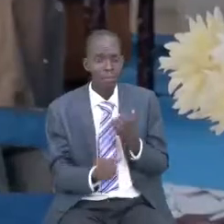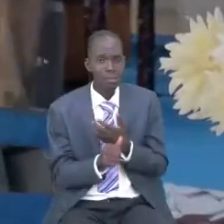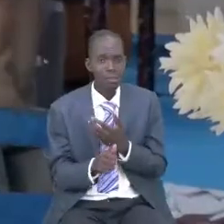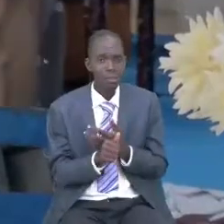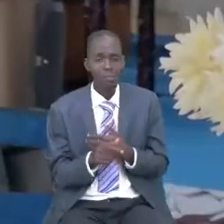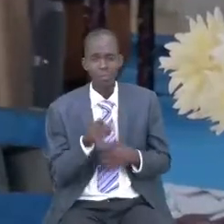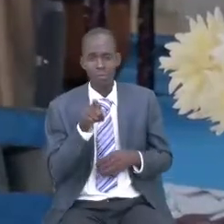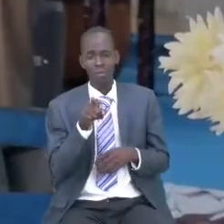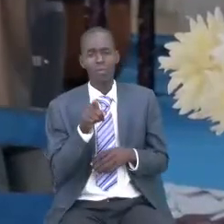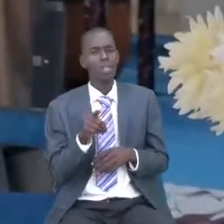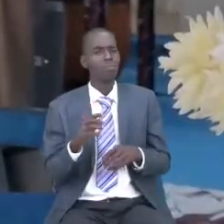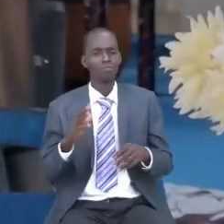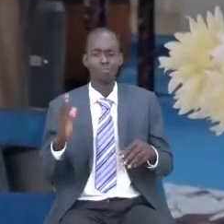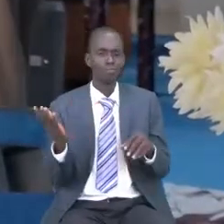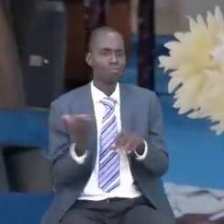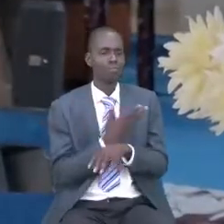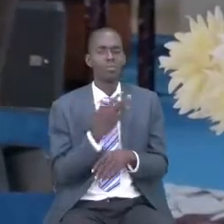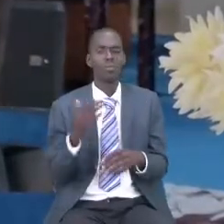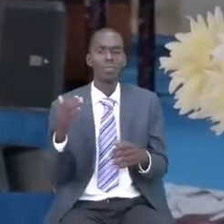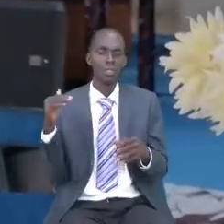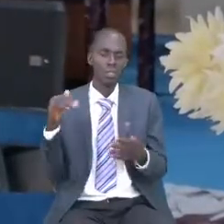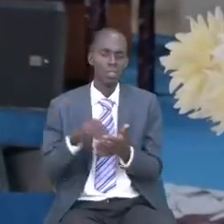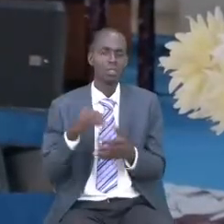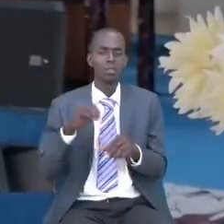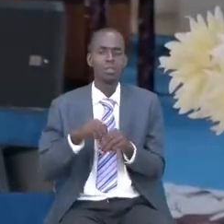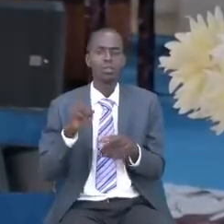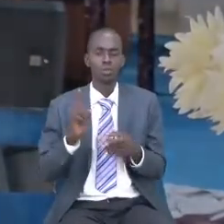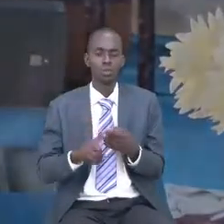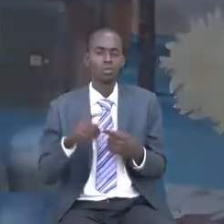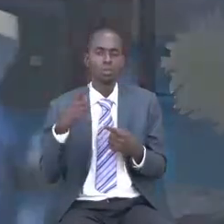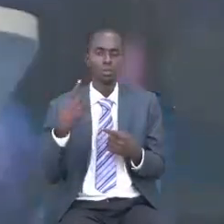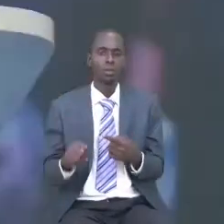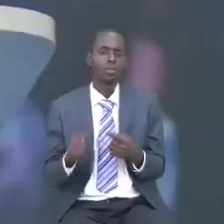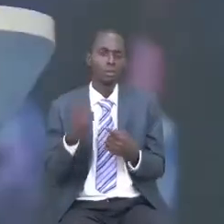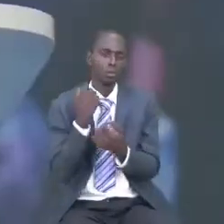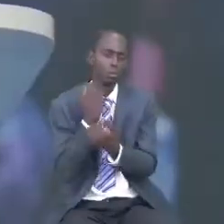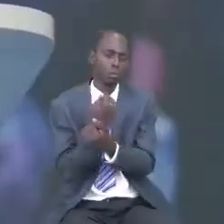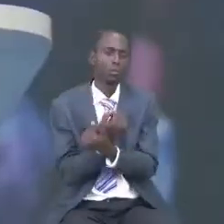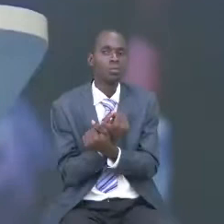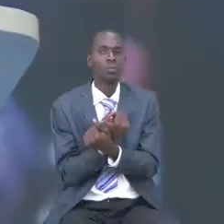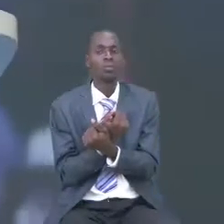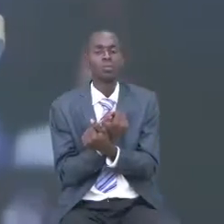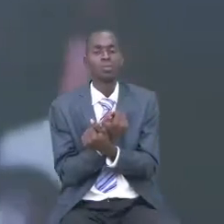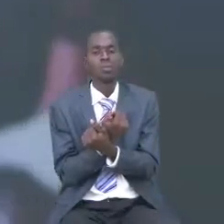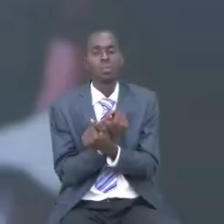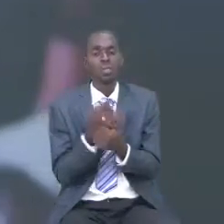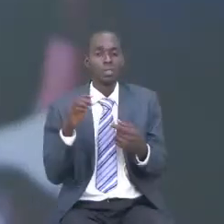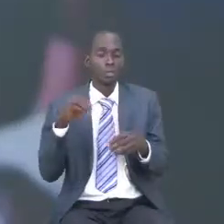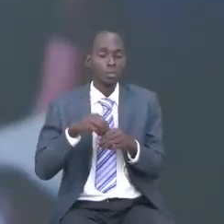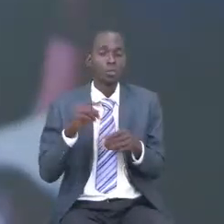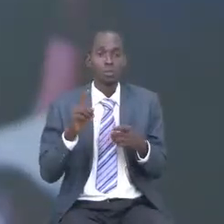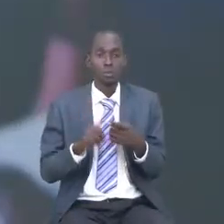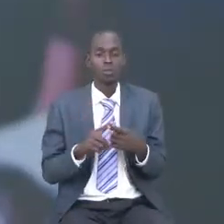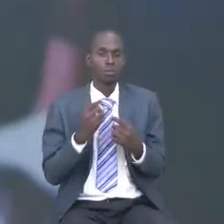He went to the prison. Elimination. Emma. He was